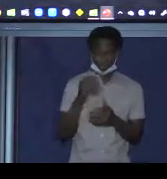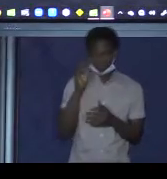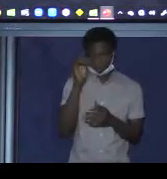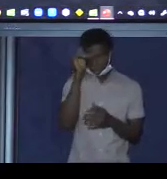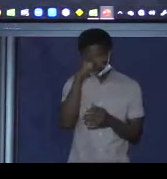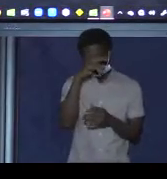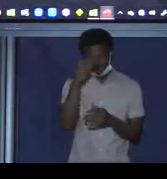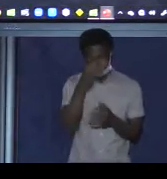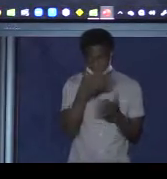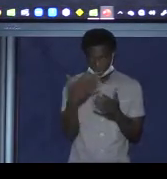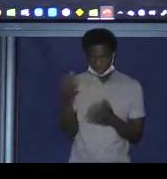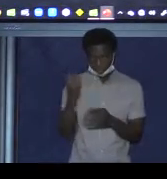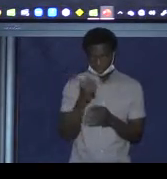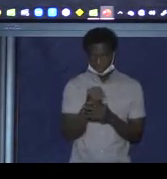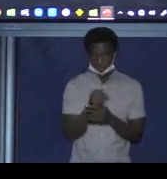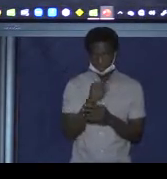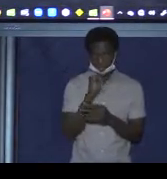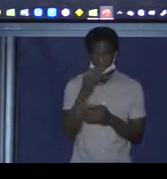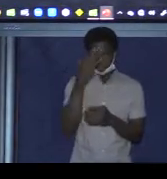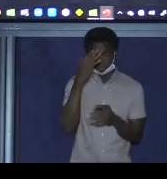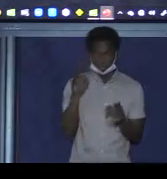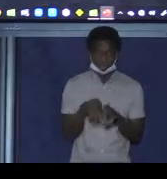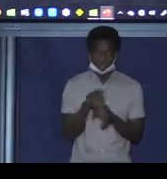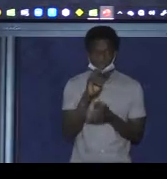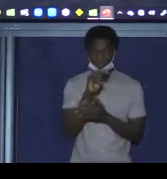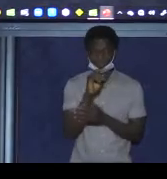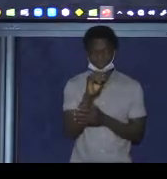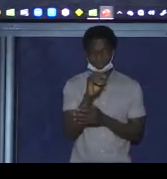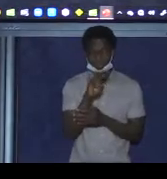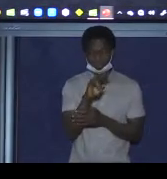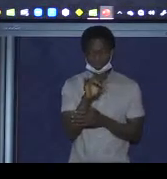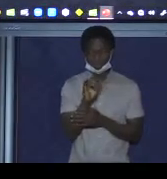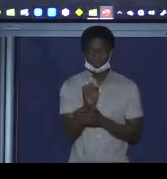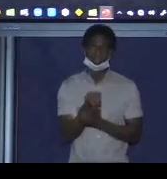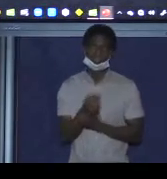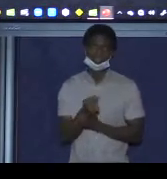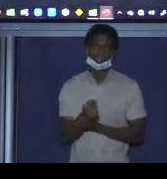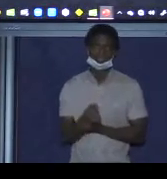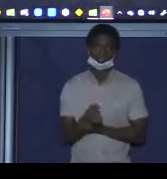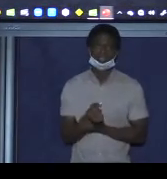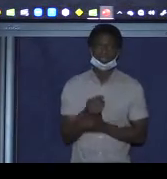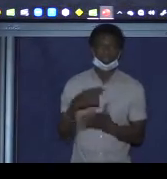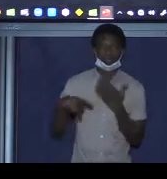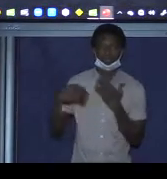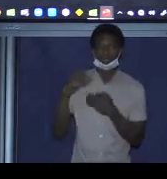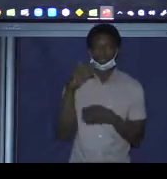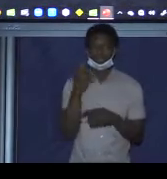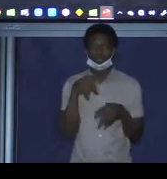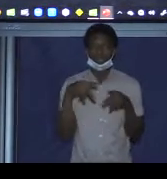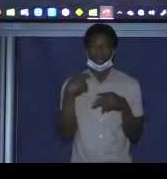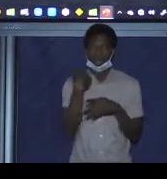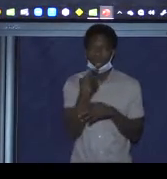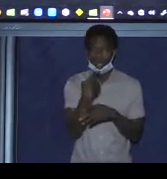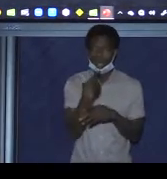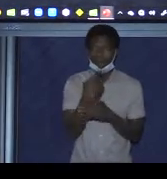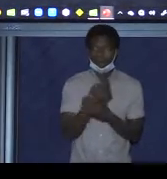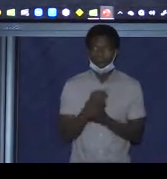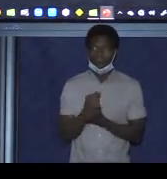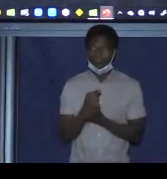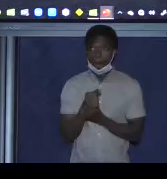of things. It's known as a novice or a neophyte. What of the person